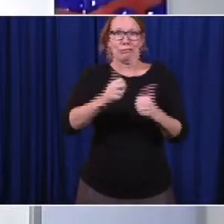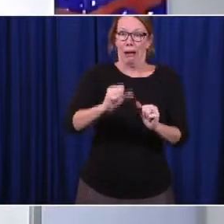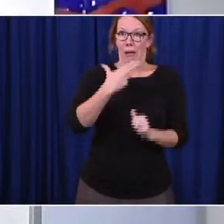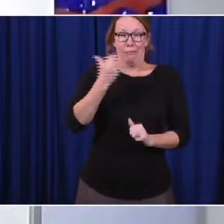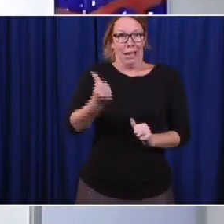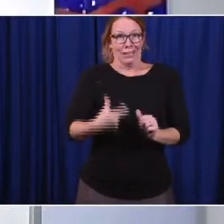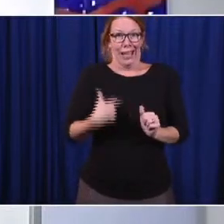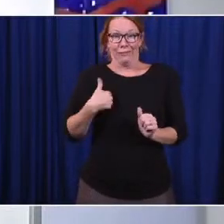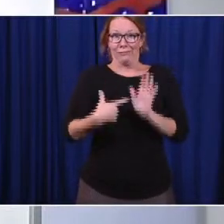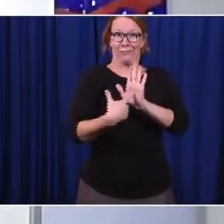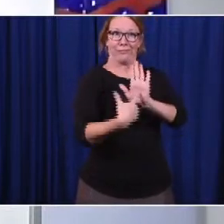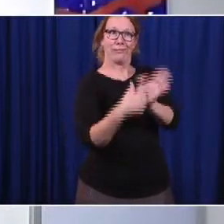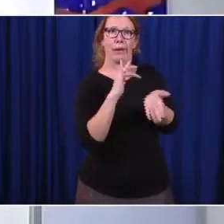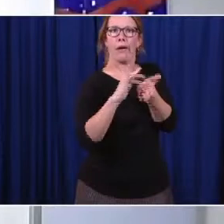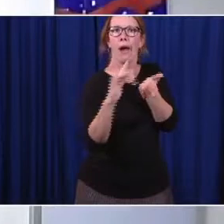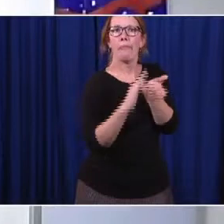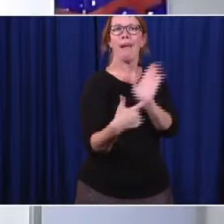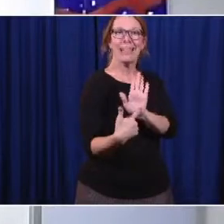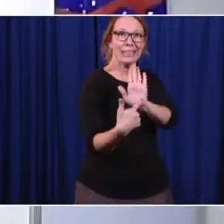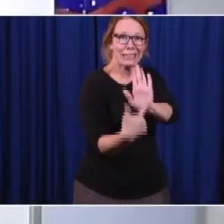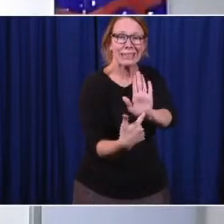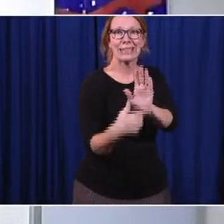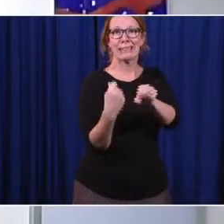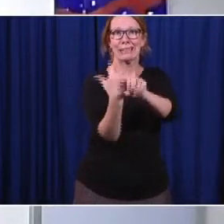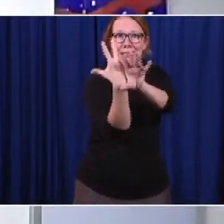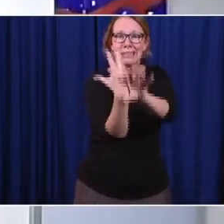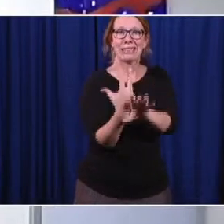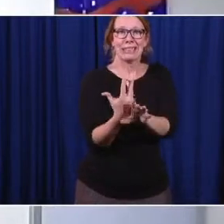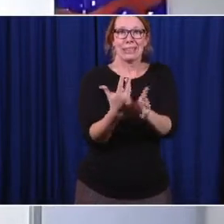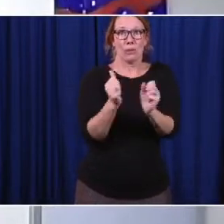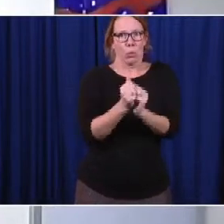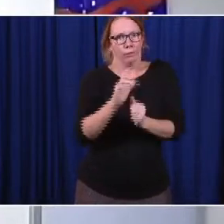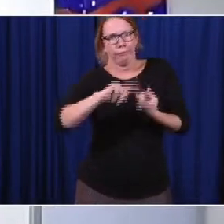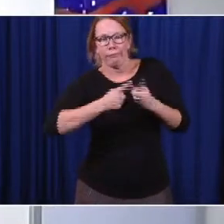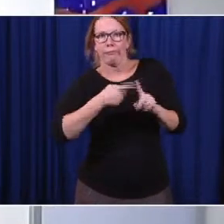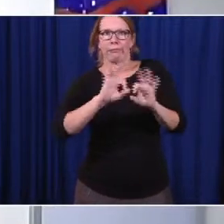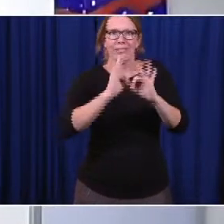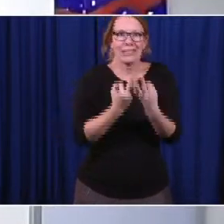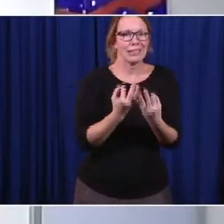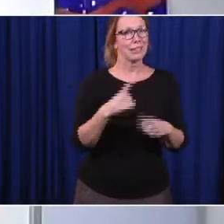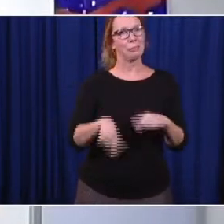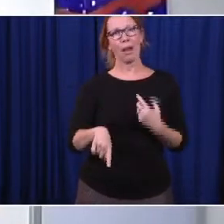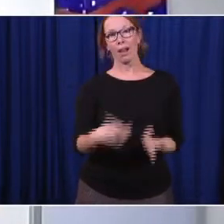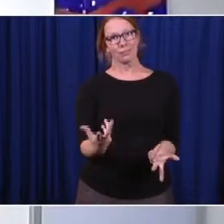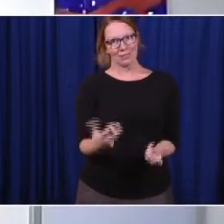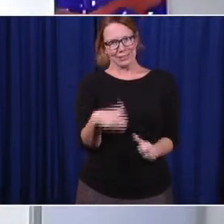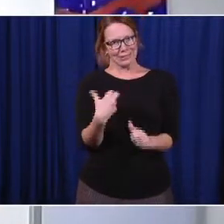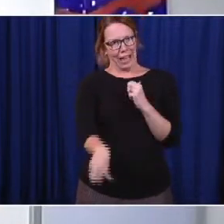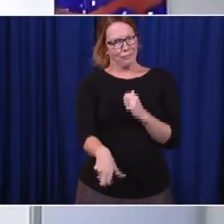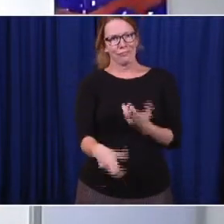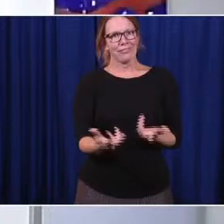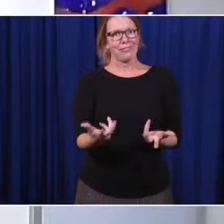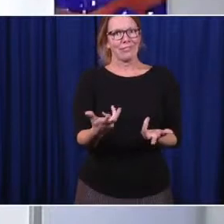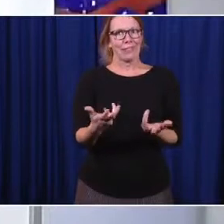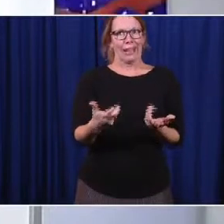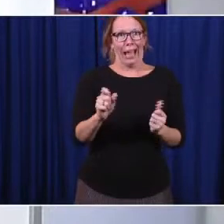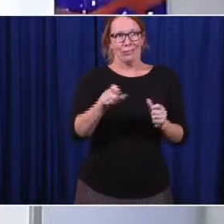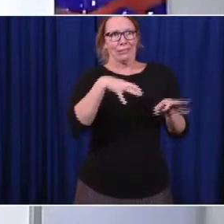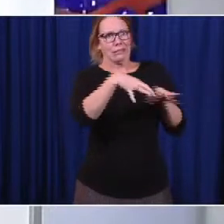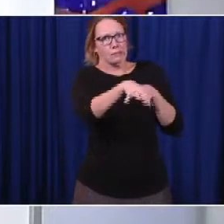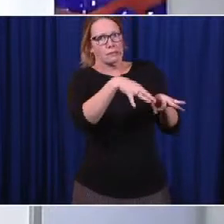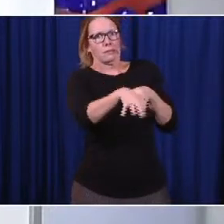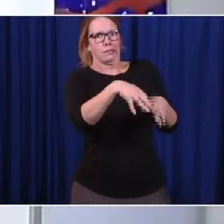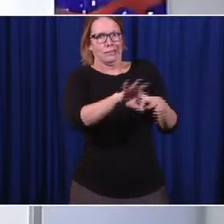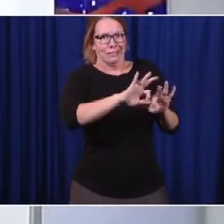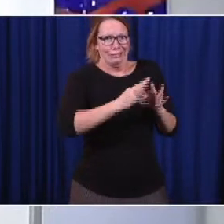and they'll meet with them over the iPad to Skype. But it's a hard conversation. It's a hard thing to see